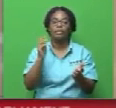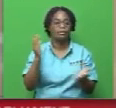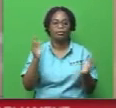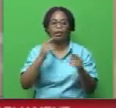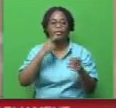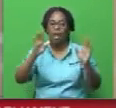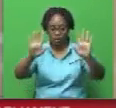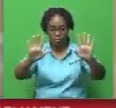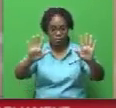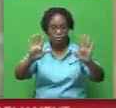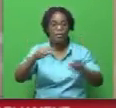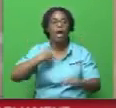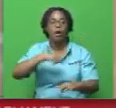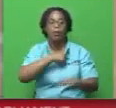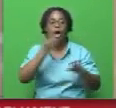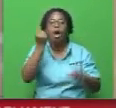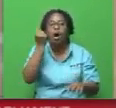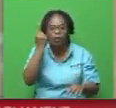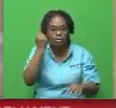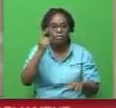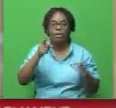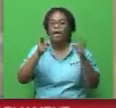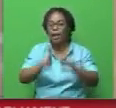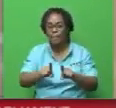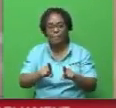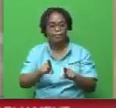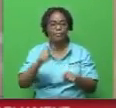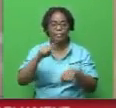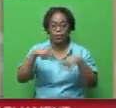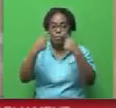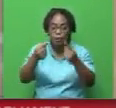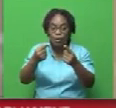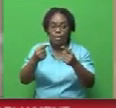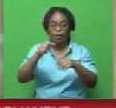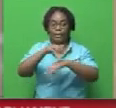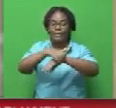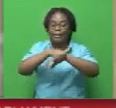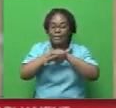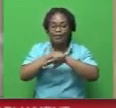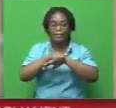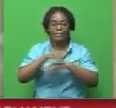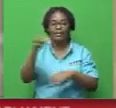what was going on with that matter. We had to go to the Privy Council to get it. It cost the taxpayer of this country